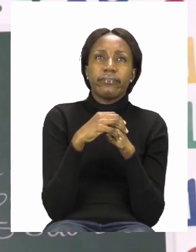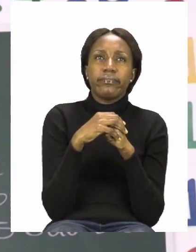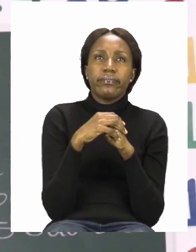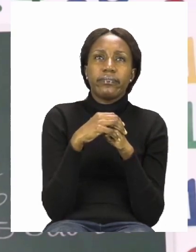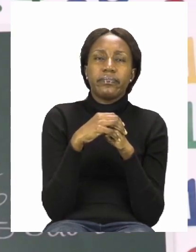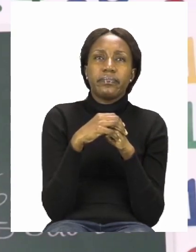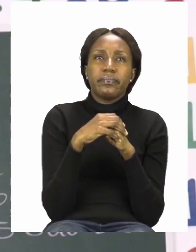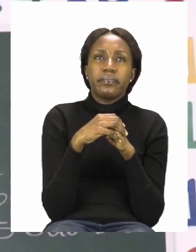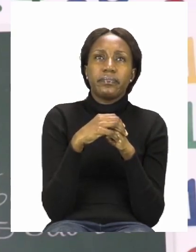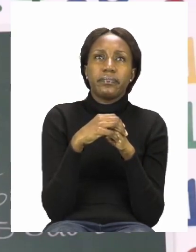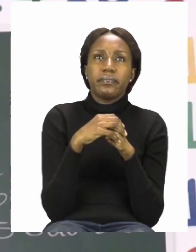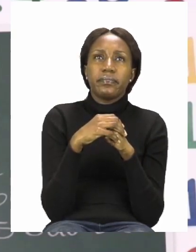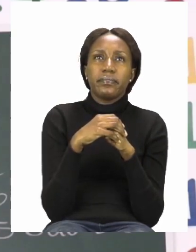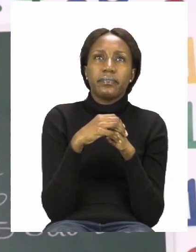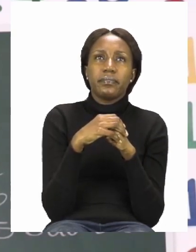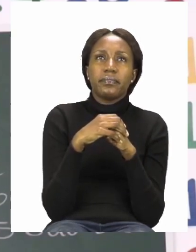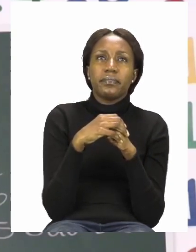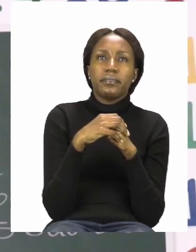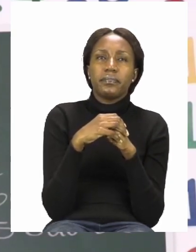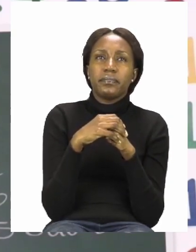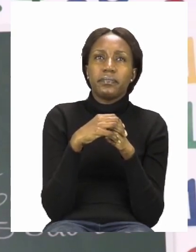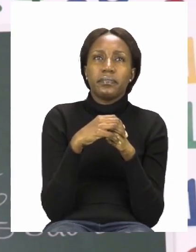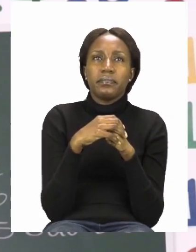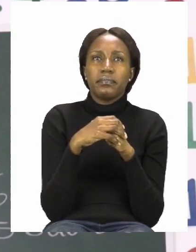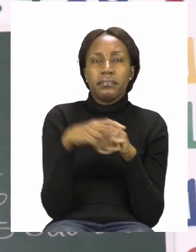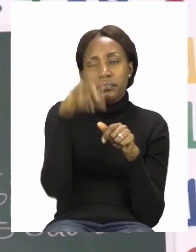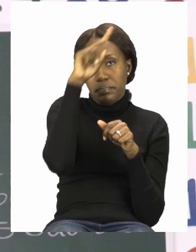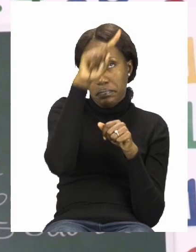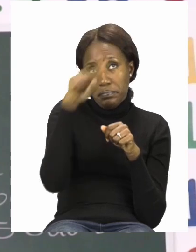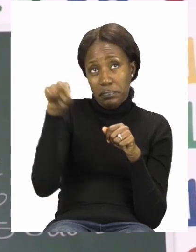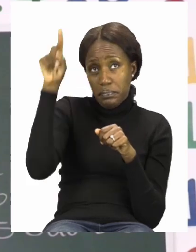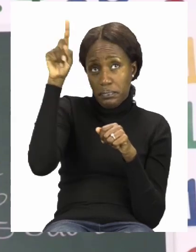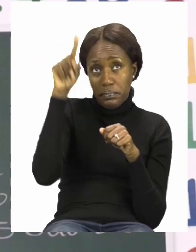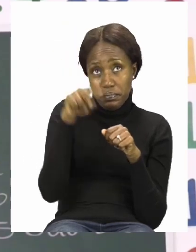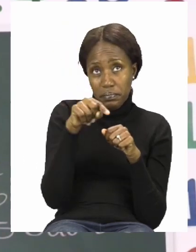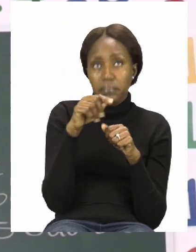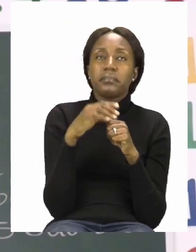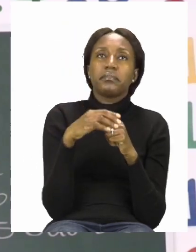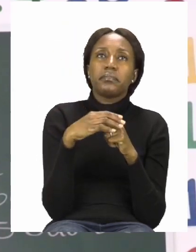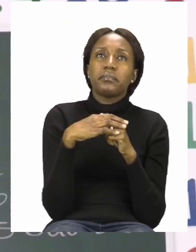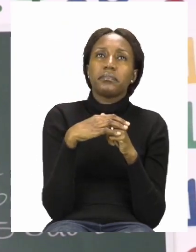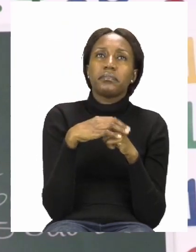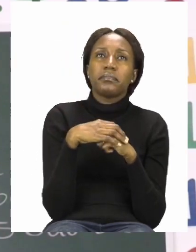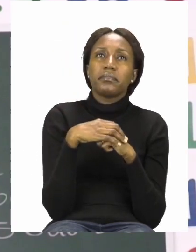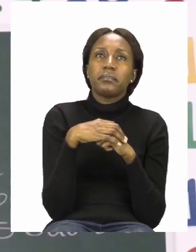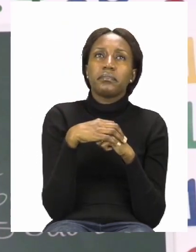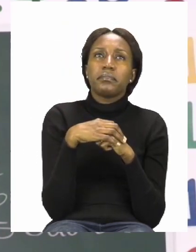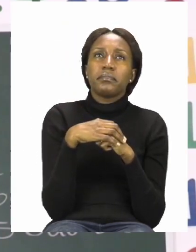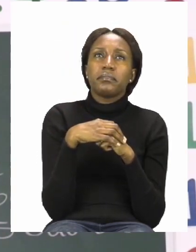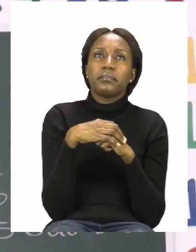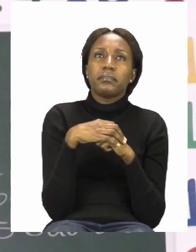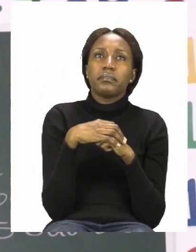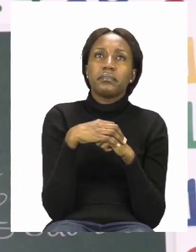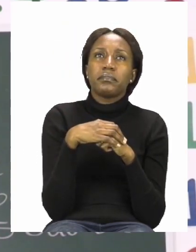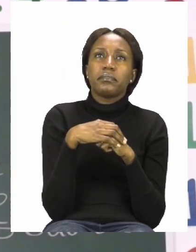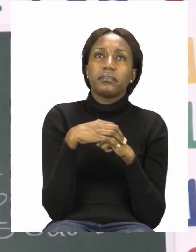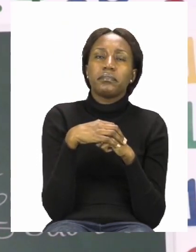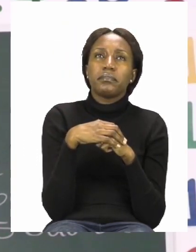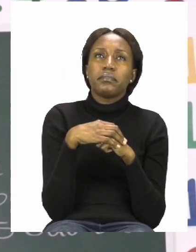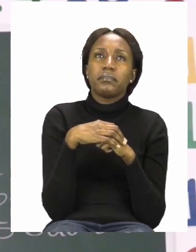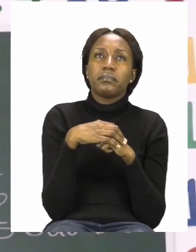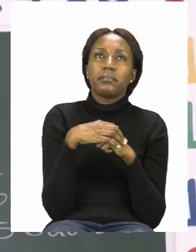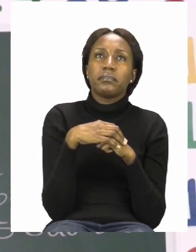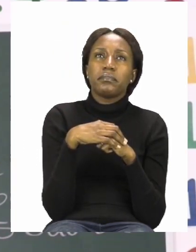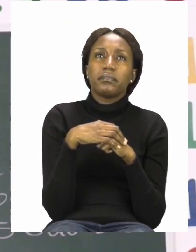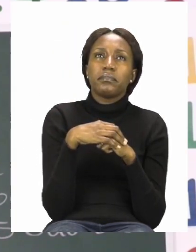at our number line and we can see that 3 is crossed out. So we are also going to do the same.